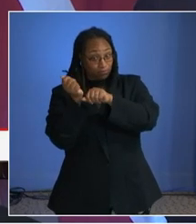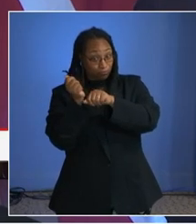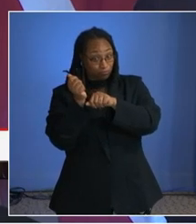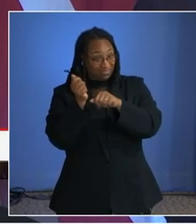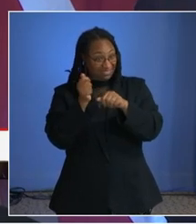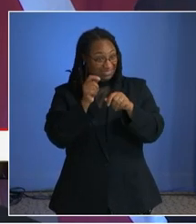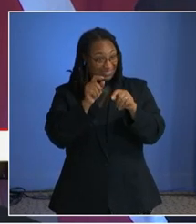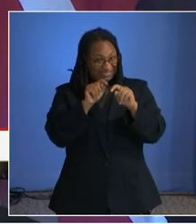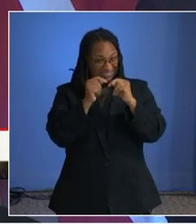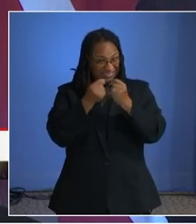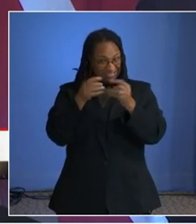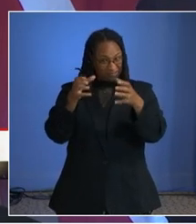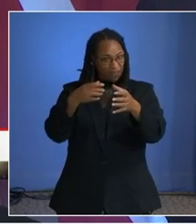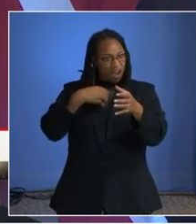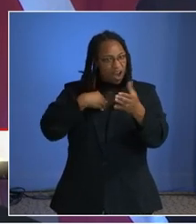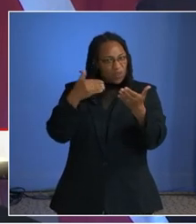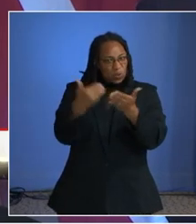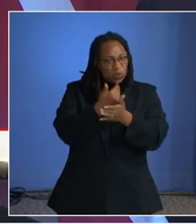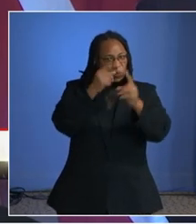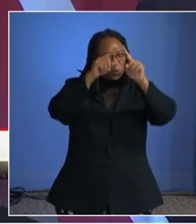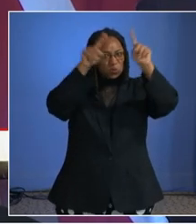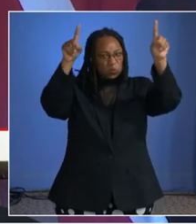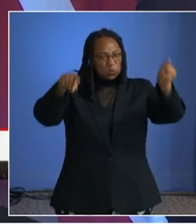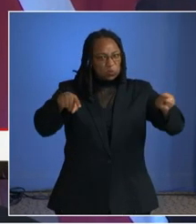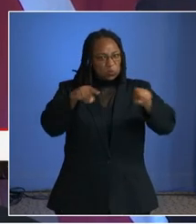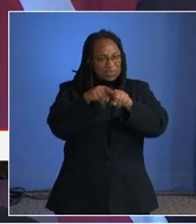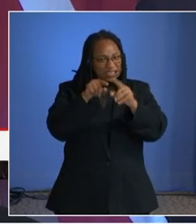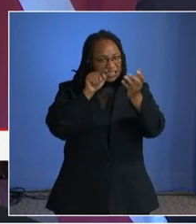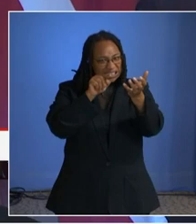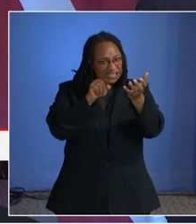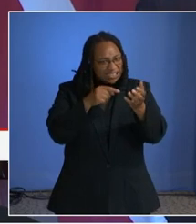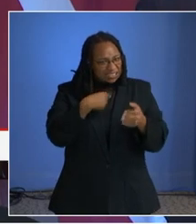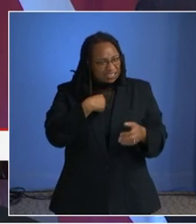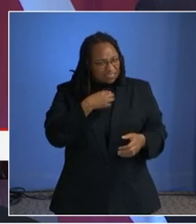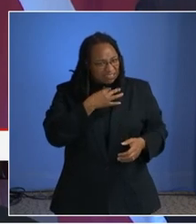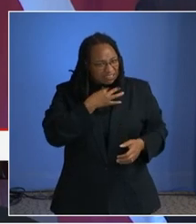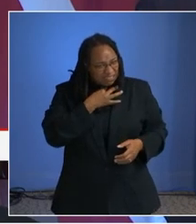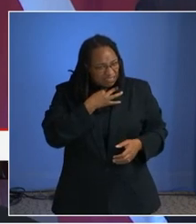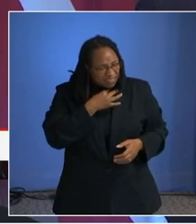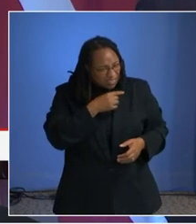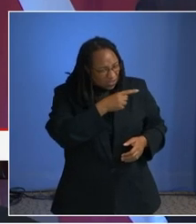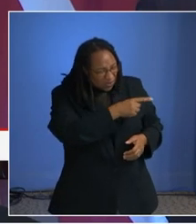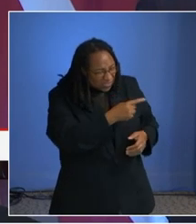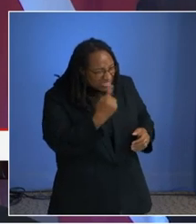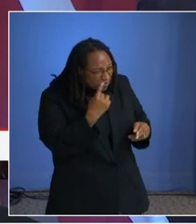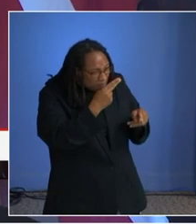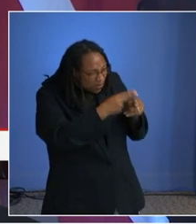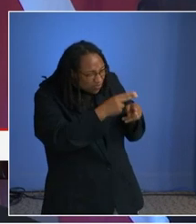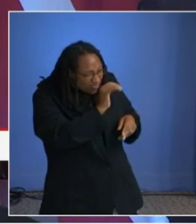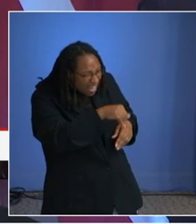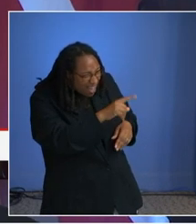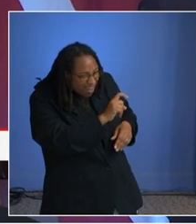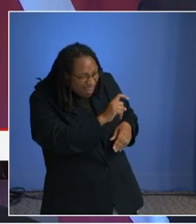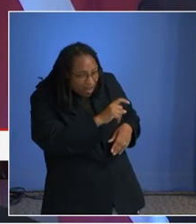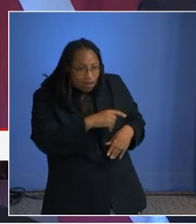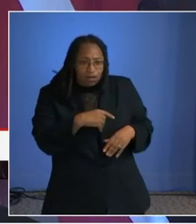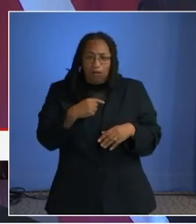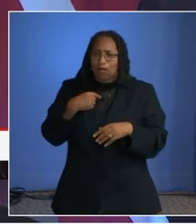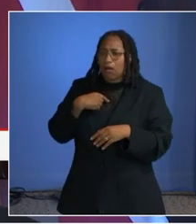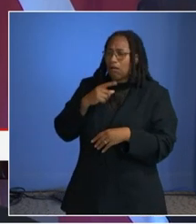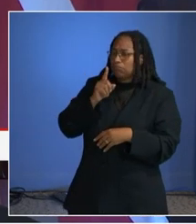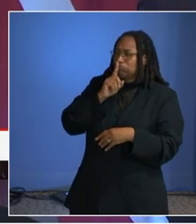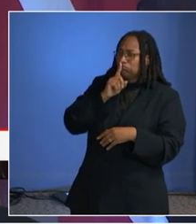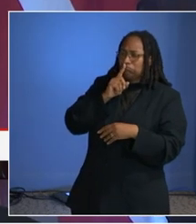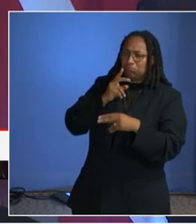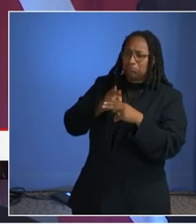I cannot. Okay. You're in support. Can you remind us where you are on that? The spending $20-some million on the